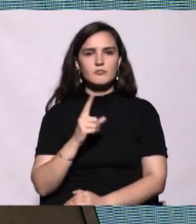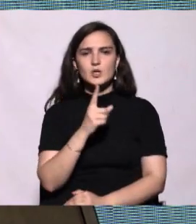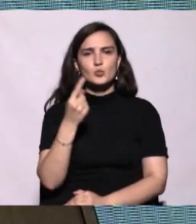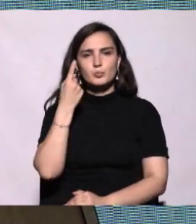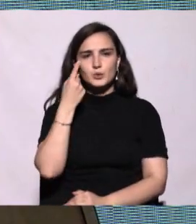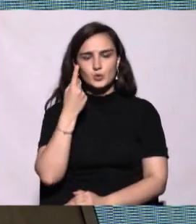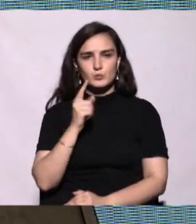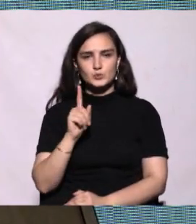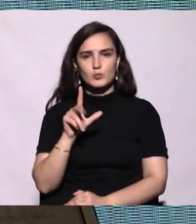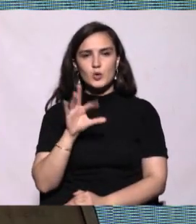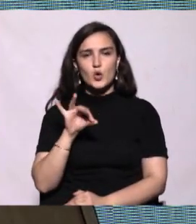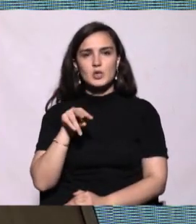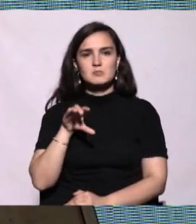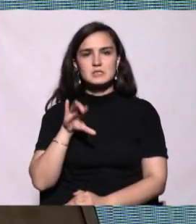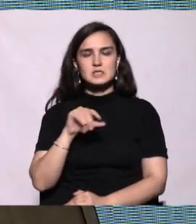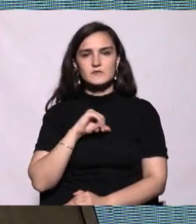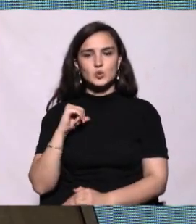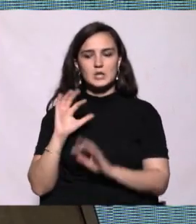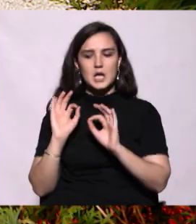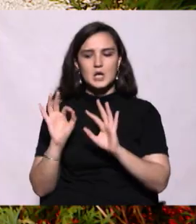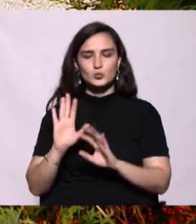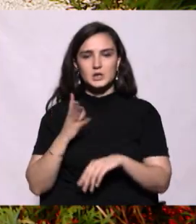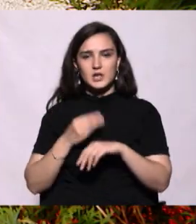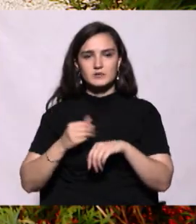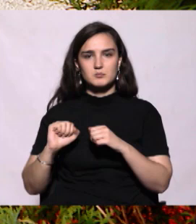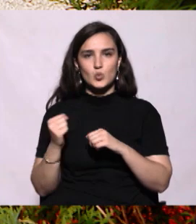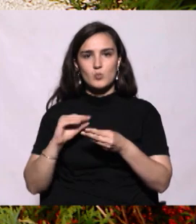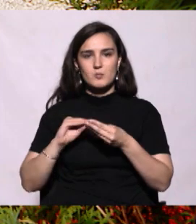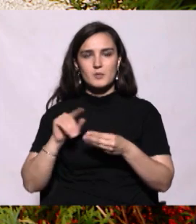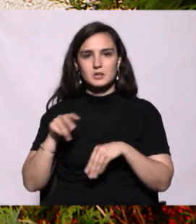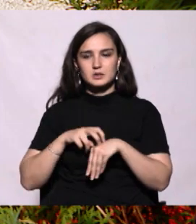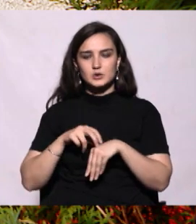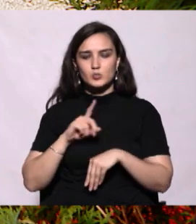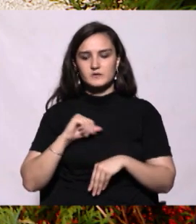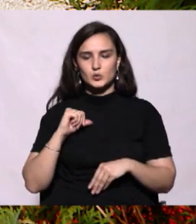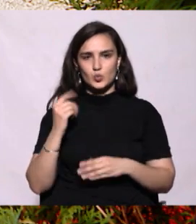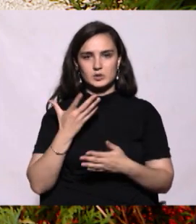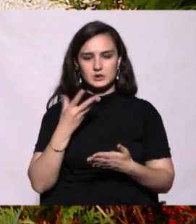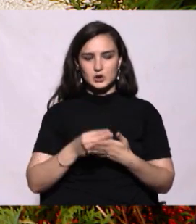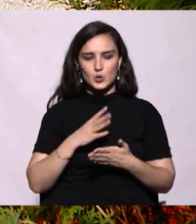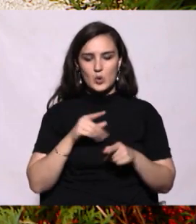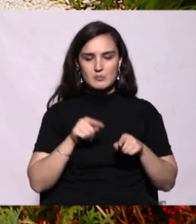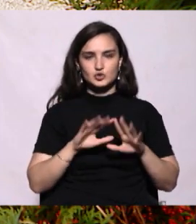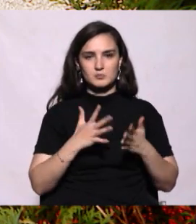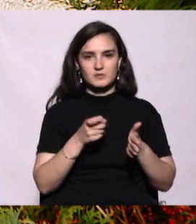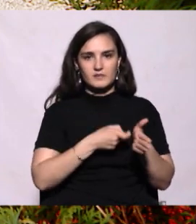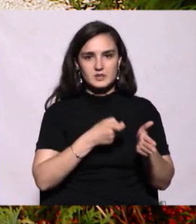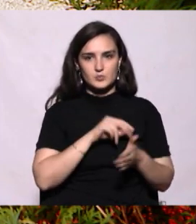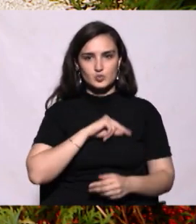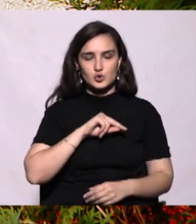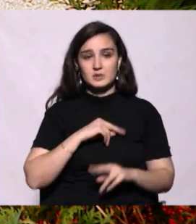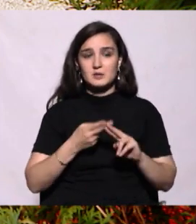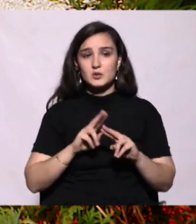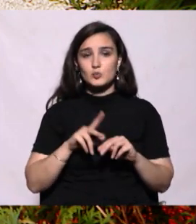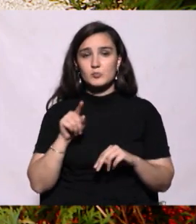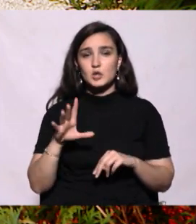do you think Holmes didn't tell Watson that he was independently working on this case? Because